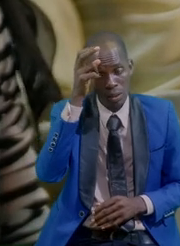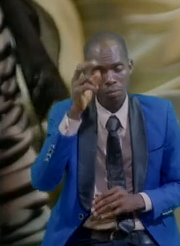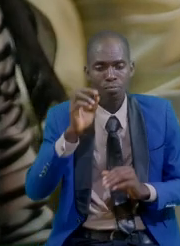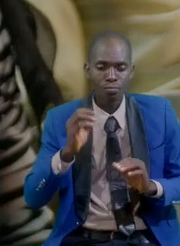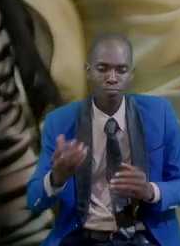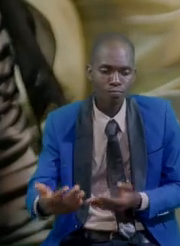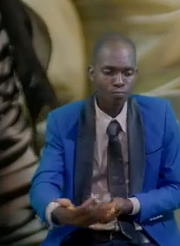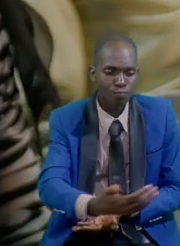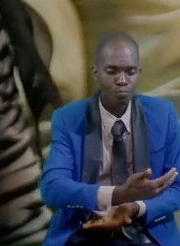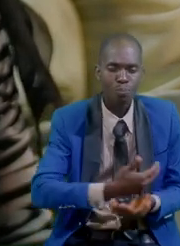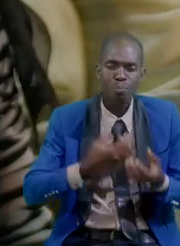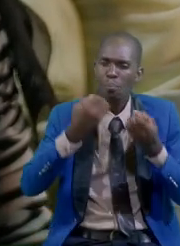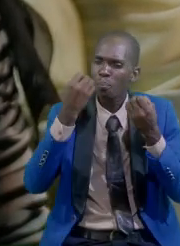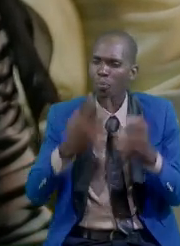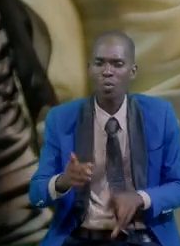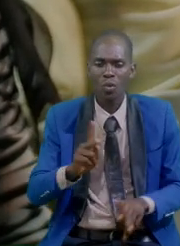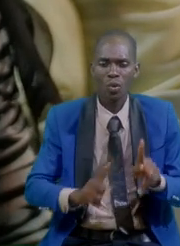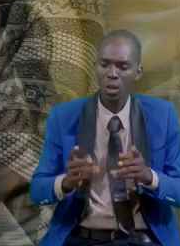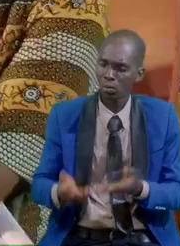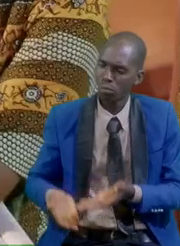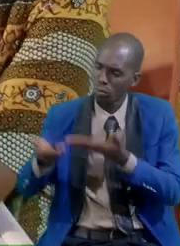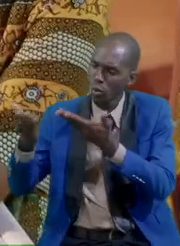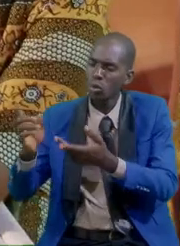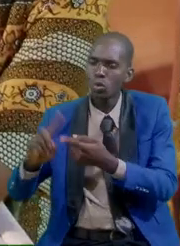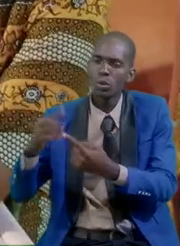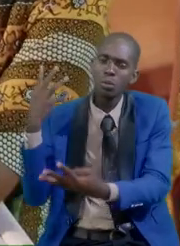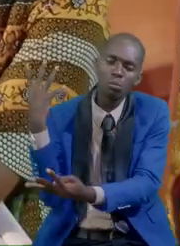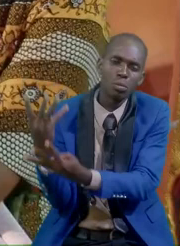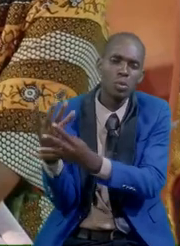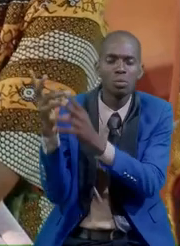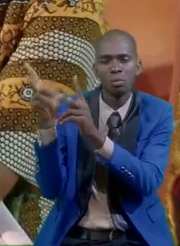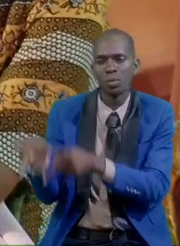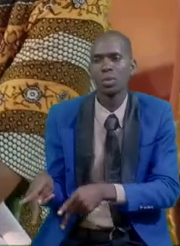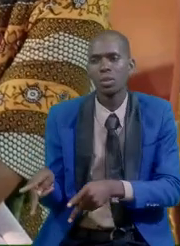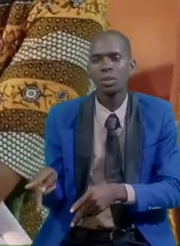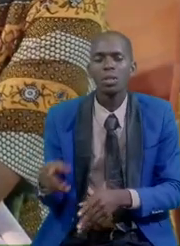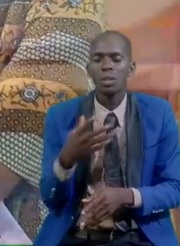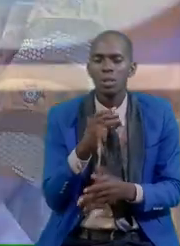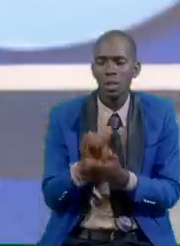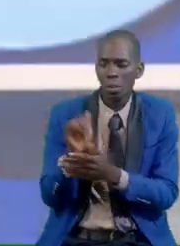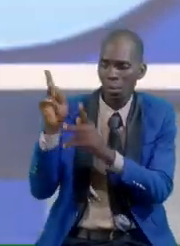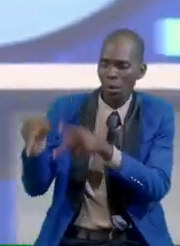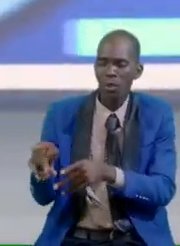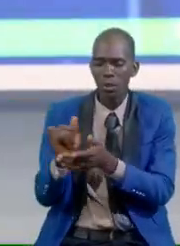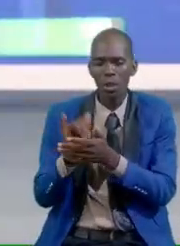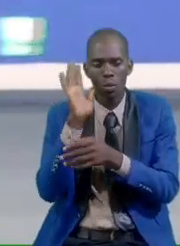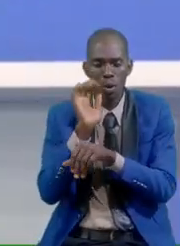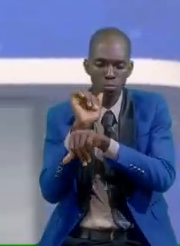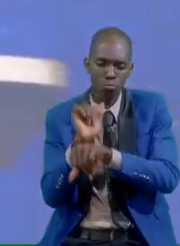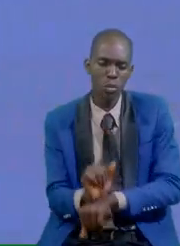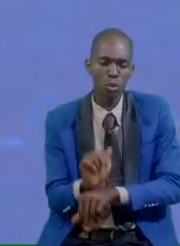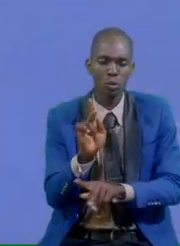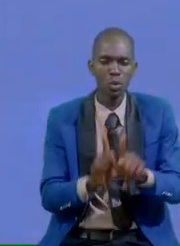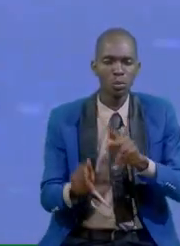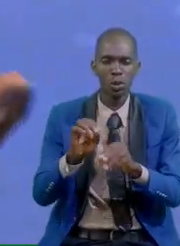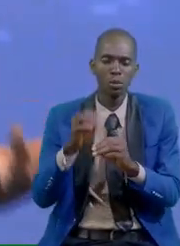people to the jailer, to the one that will hold them there. And those people cannot ask